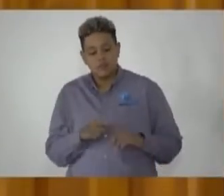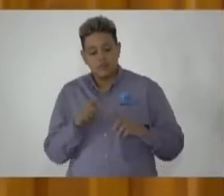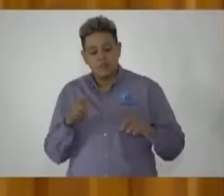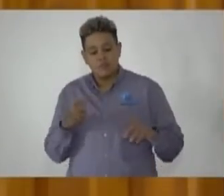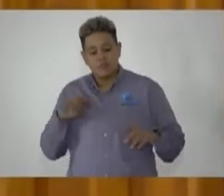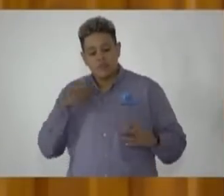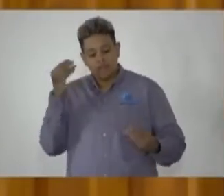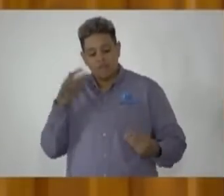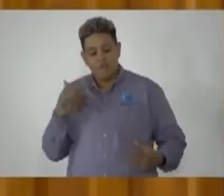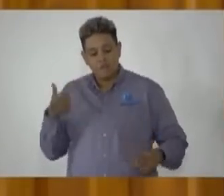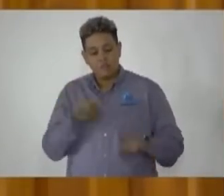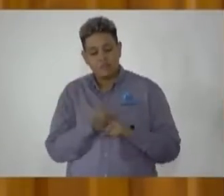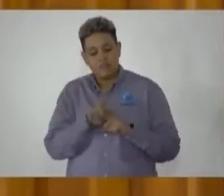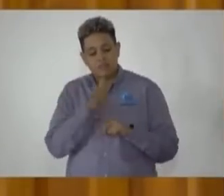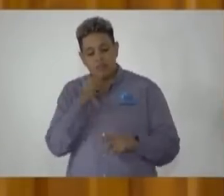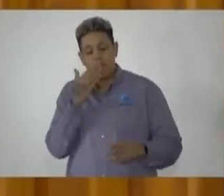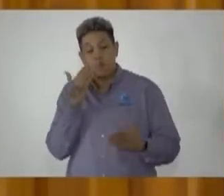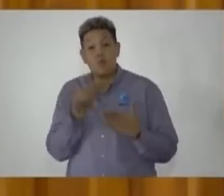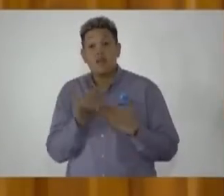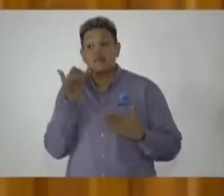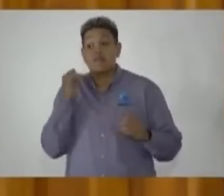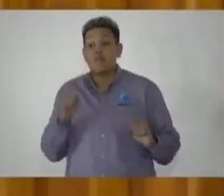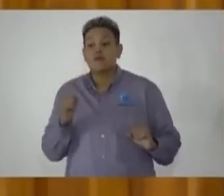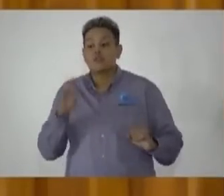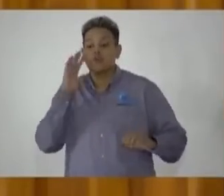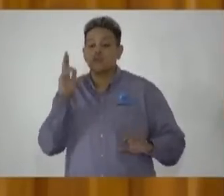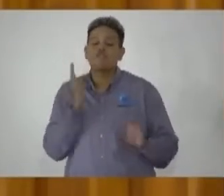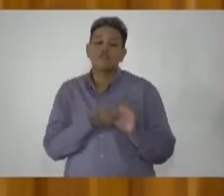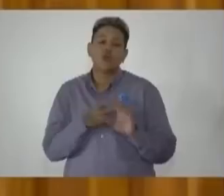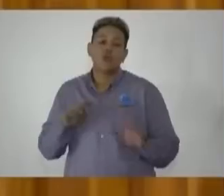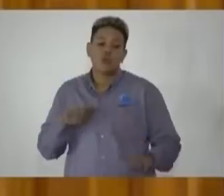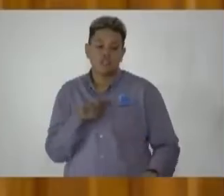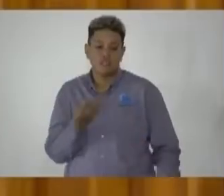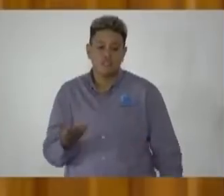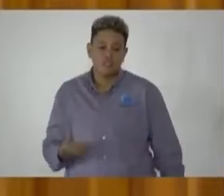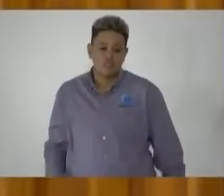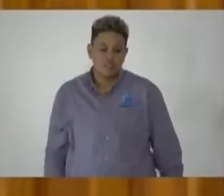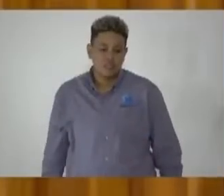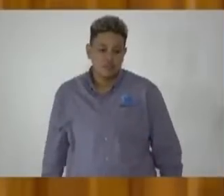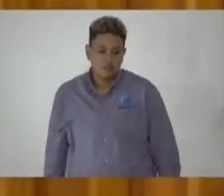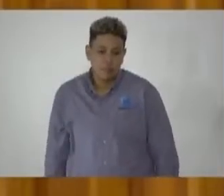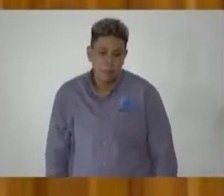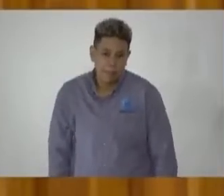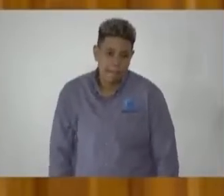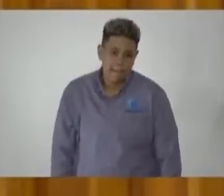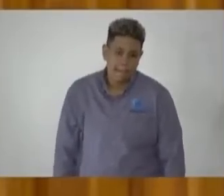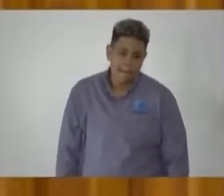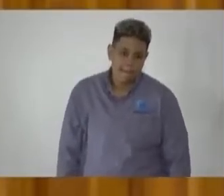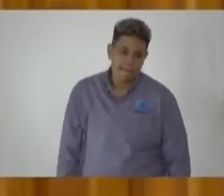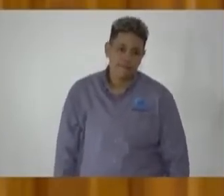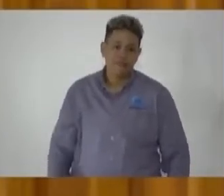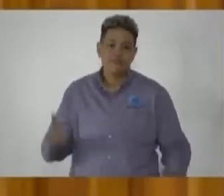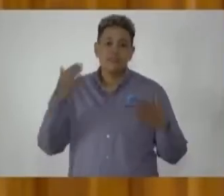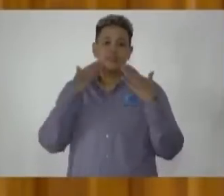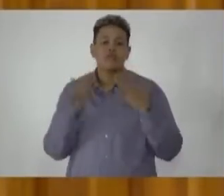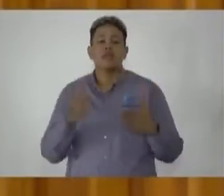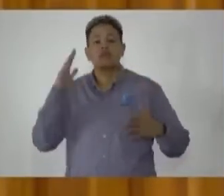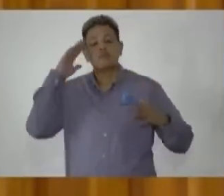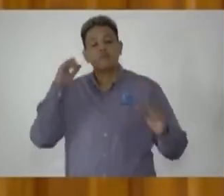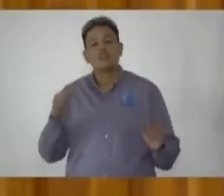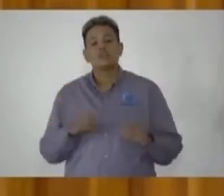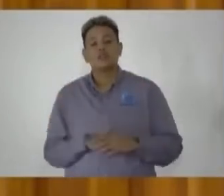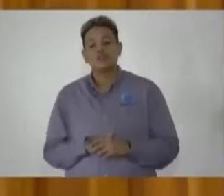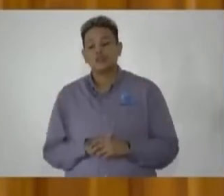informed that she was not well, and if possible, she would have joined virtually. Senator Bunting. Thank you, Mr. President.